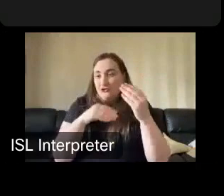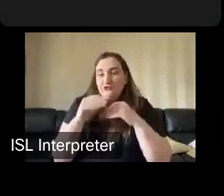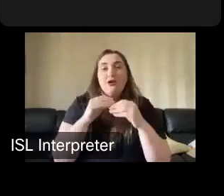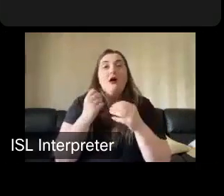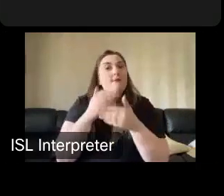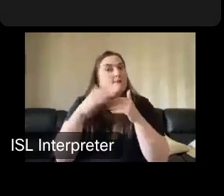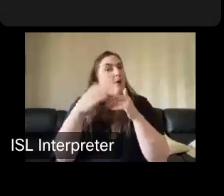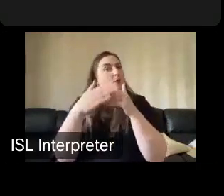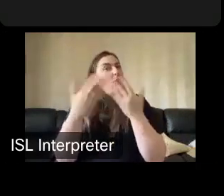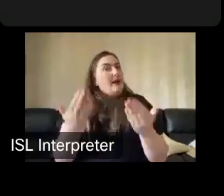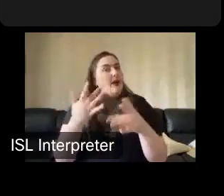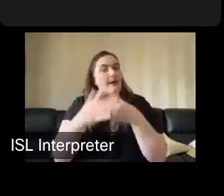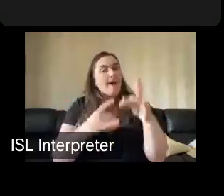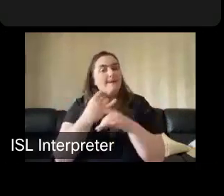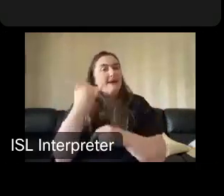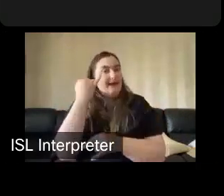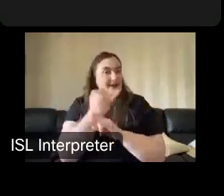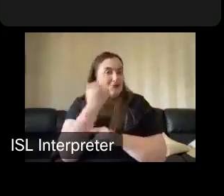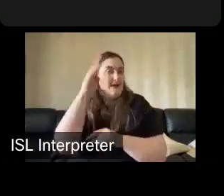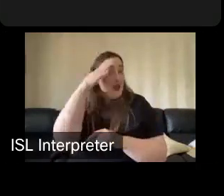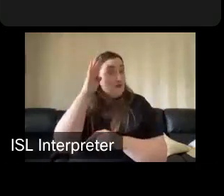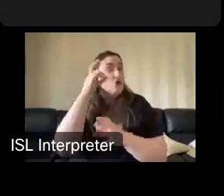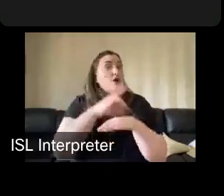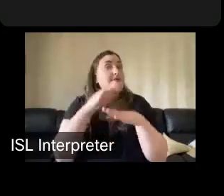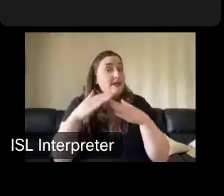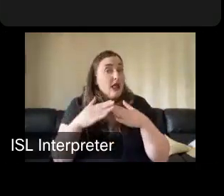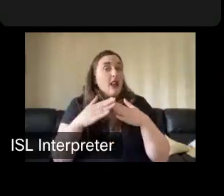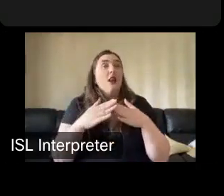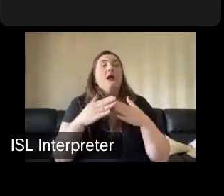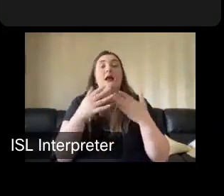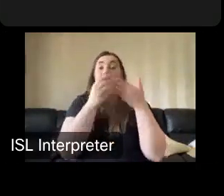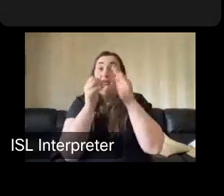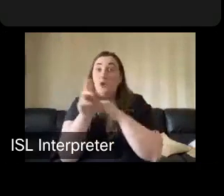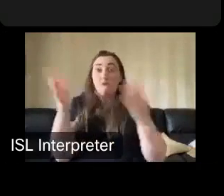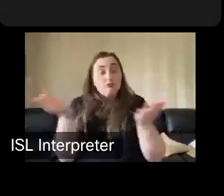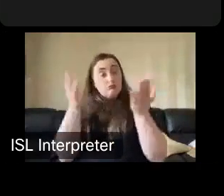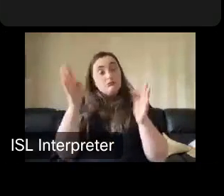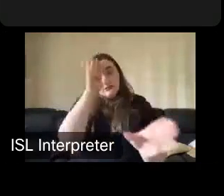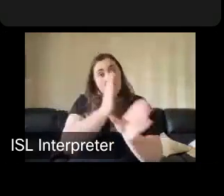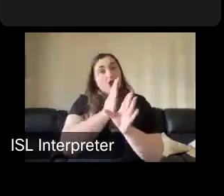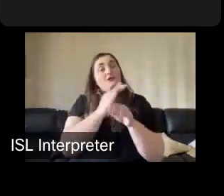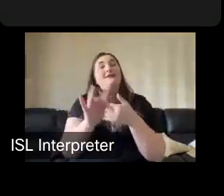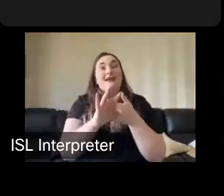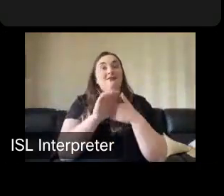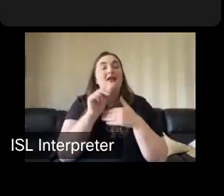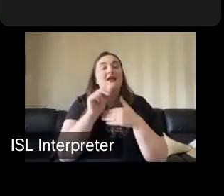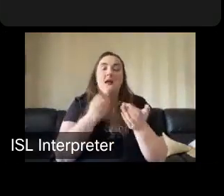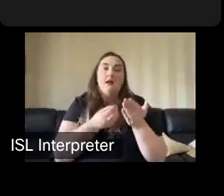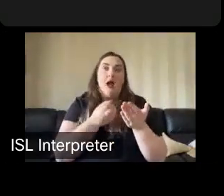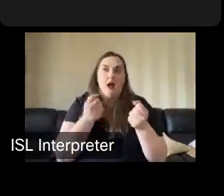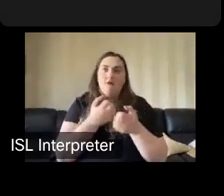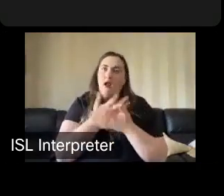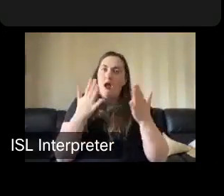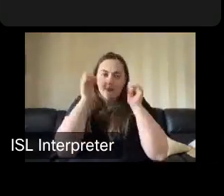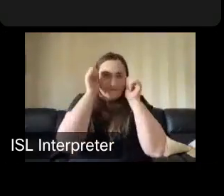Irish hospitals, which is great. Leaders who promote psychological safety, they pay a lot of attention to